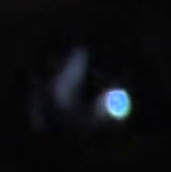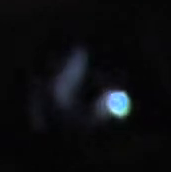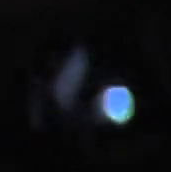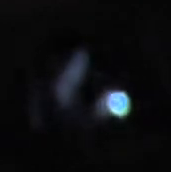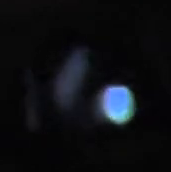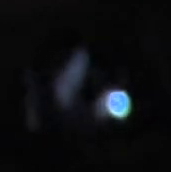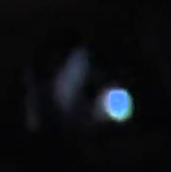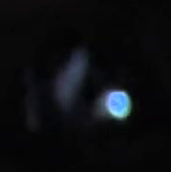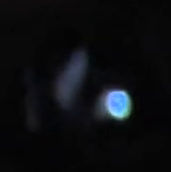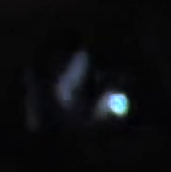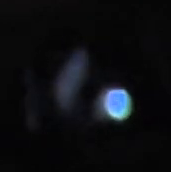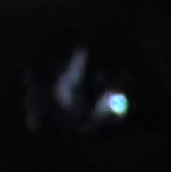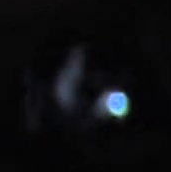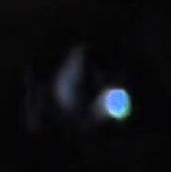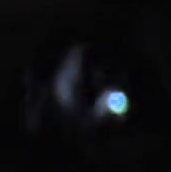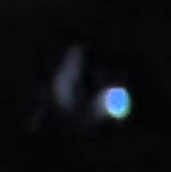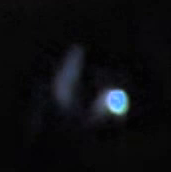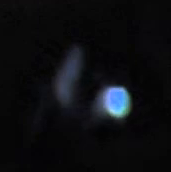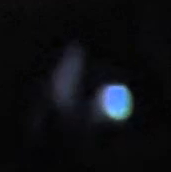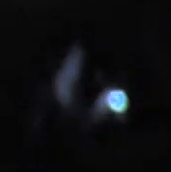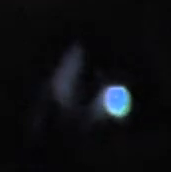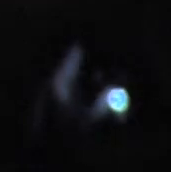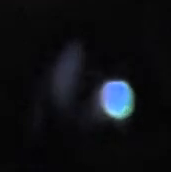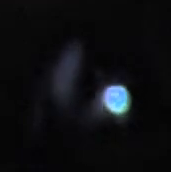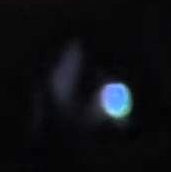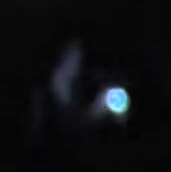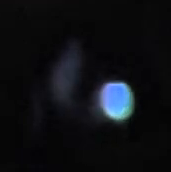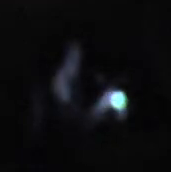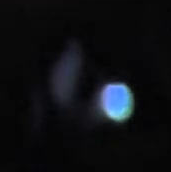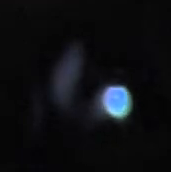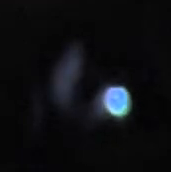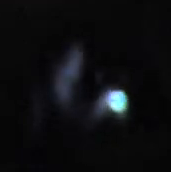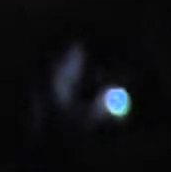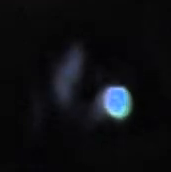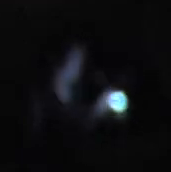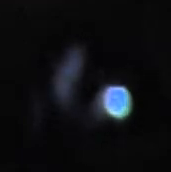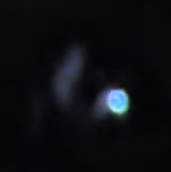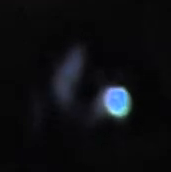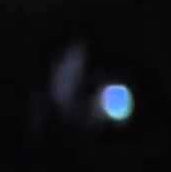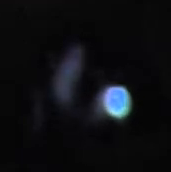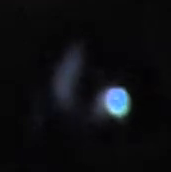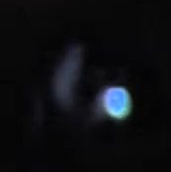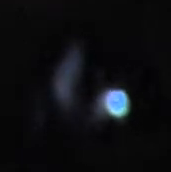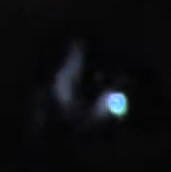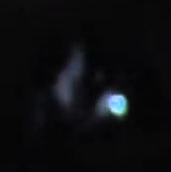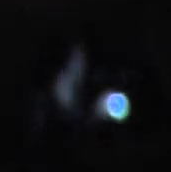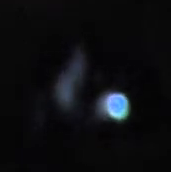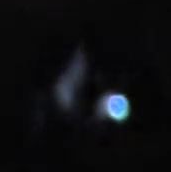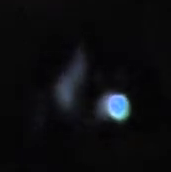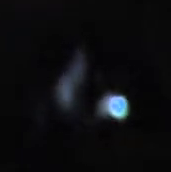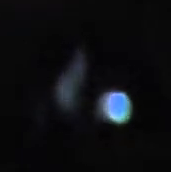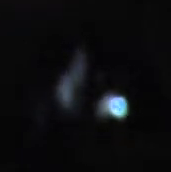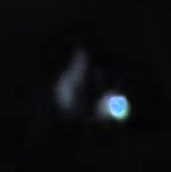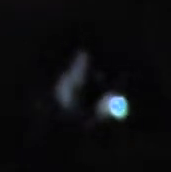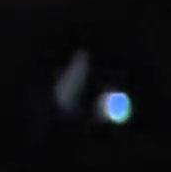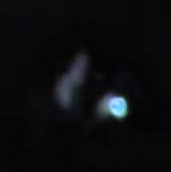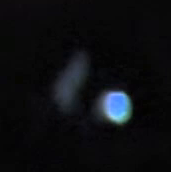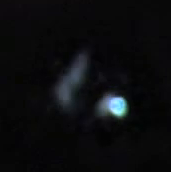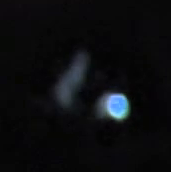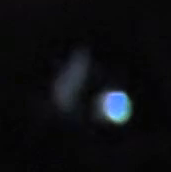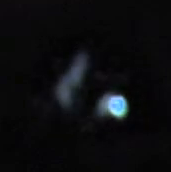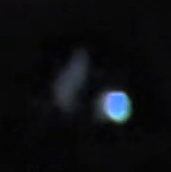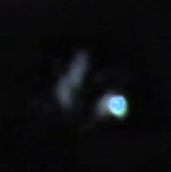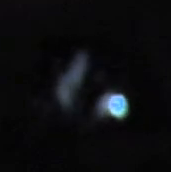plane when we were way up there in the air we can't see the birds isn't that a strange thing